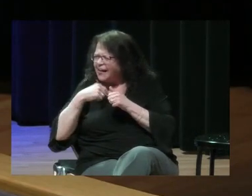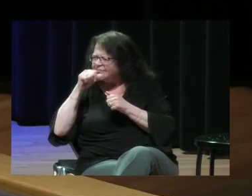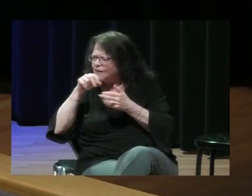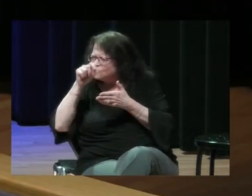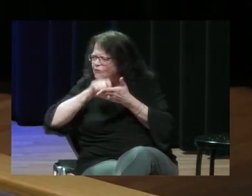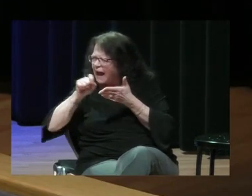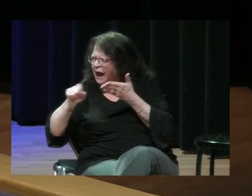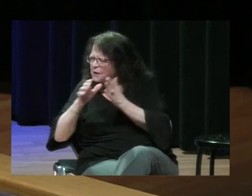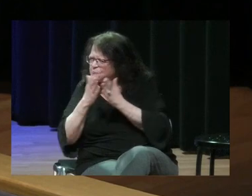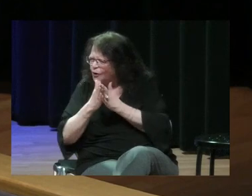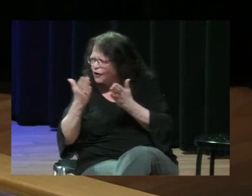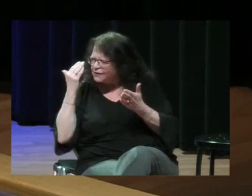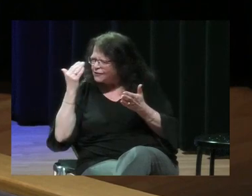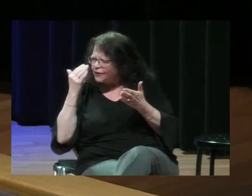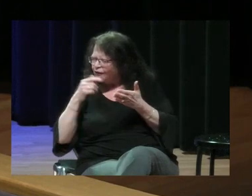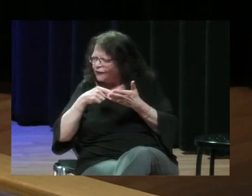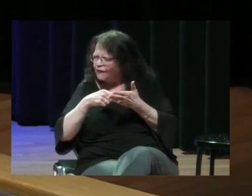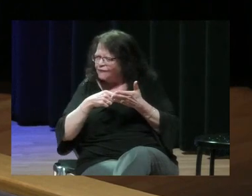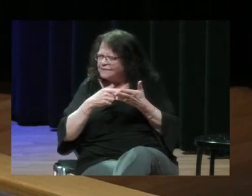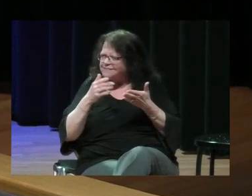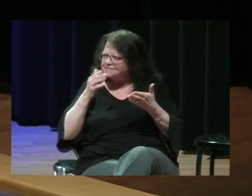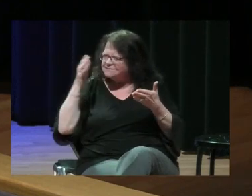that's it. That's amazing.